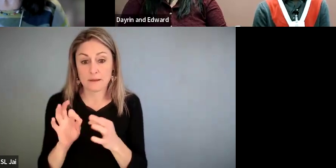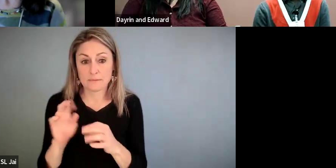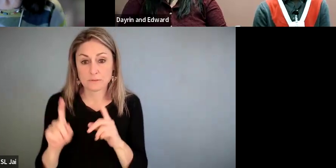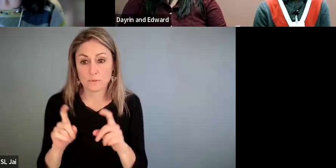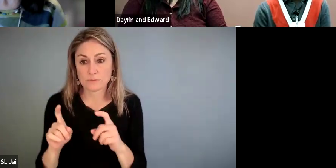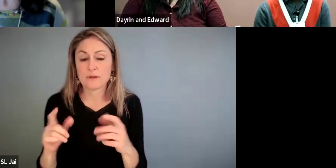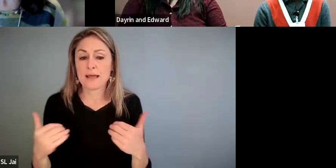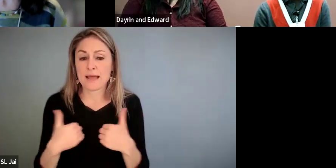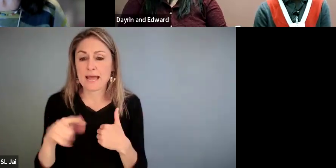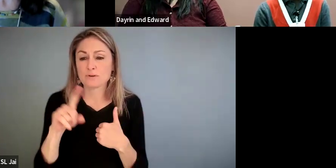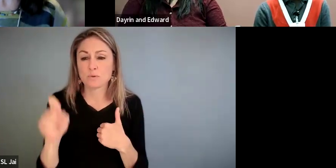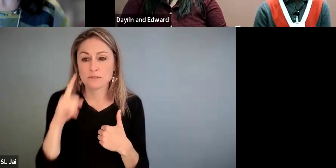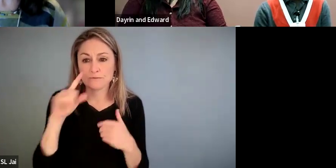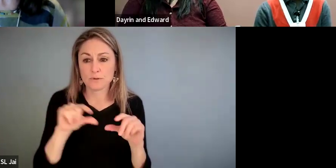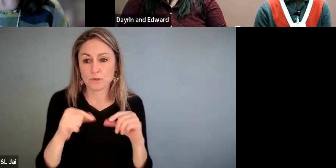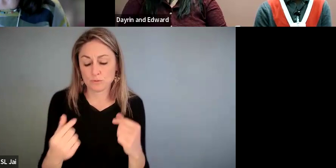I have a question for the group.